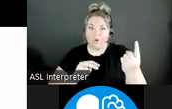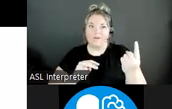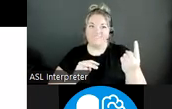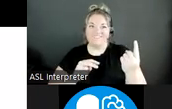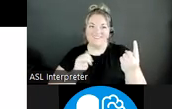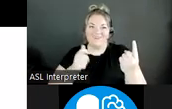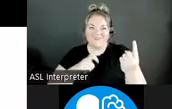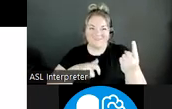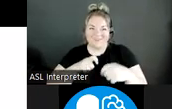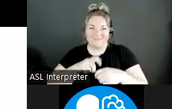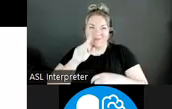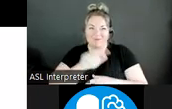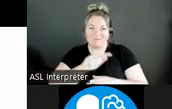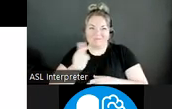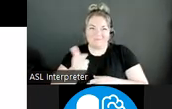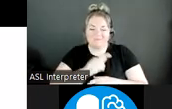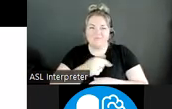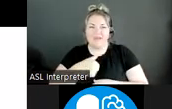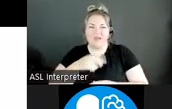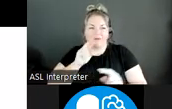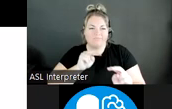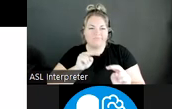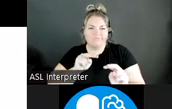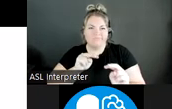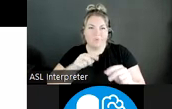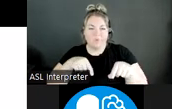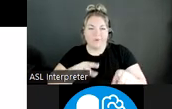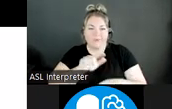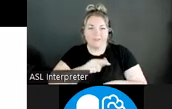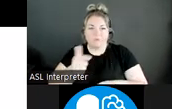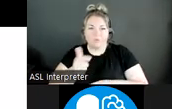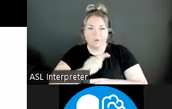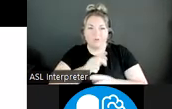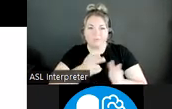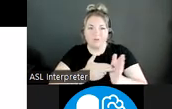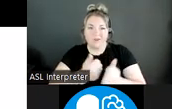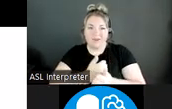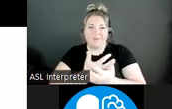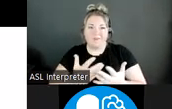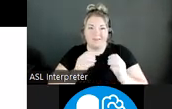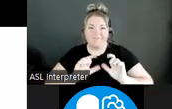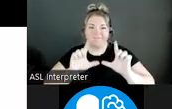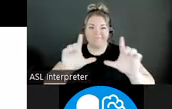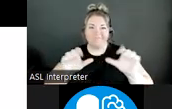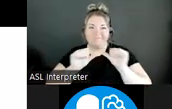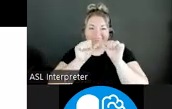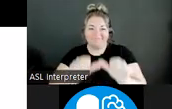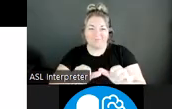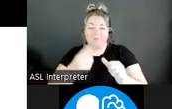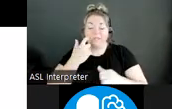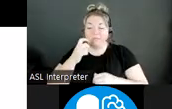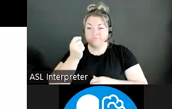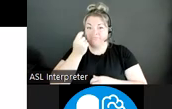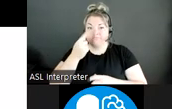times. I'm going to keep my eye on it and make sure as they switch across, because we're in a 3-hour meeting, that I